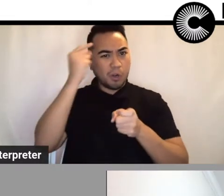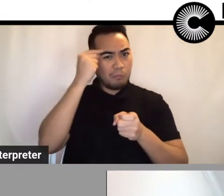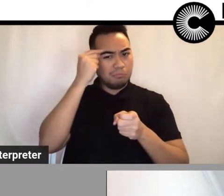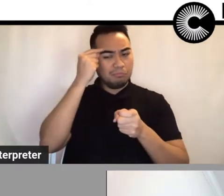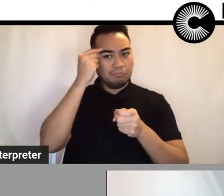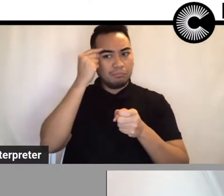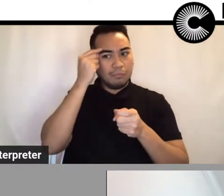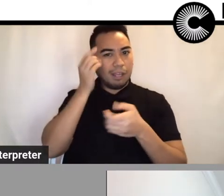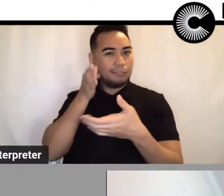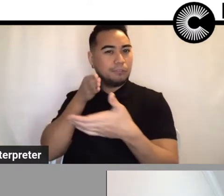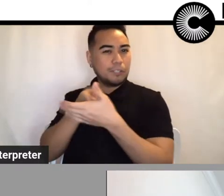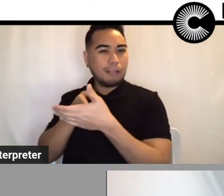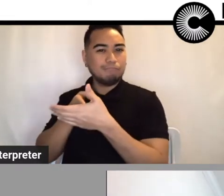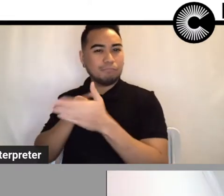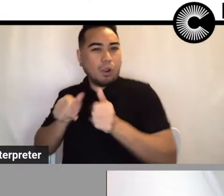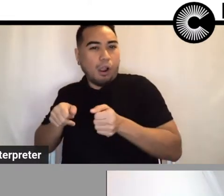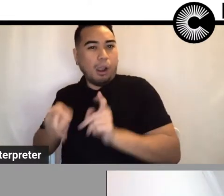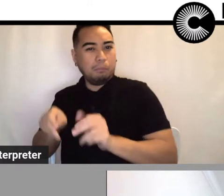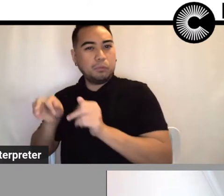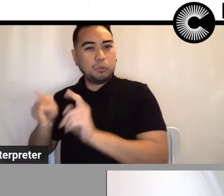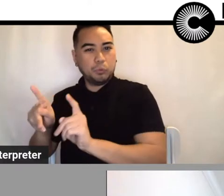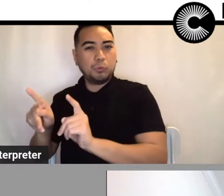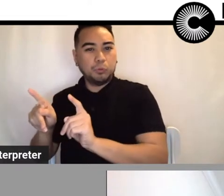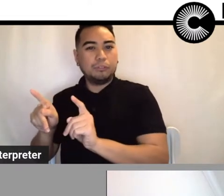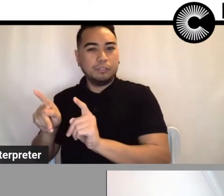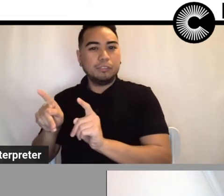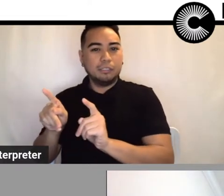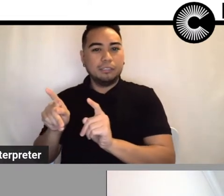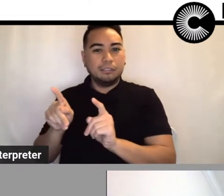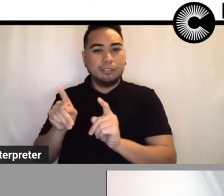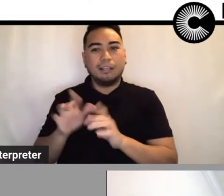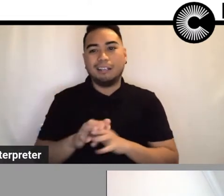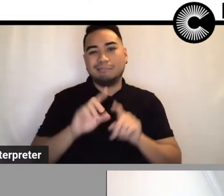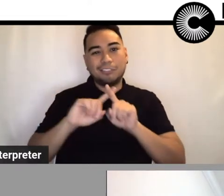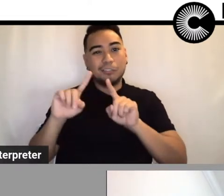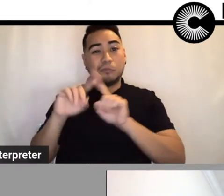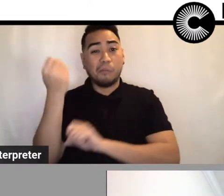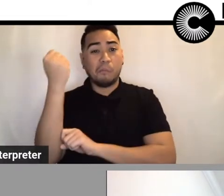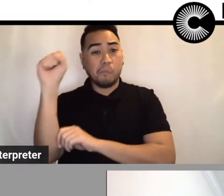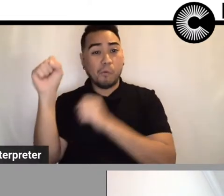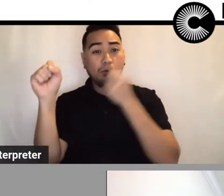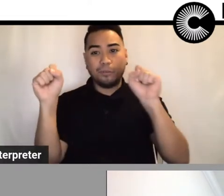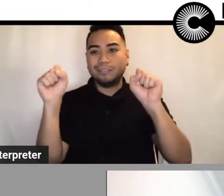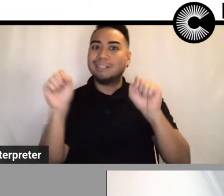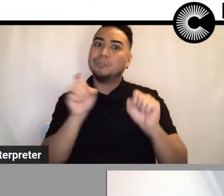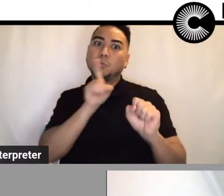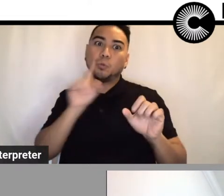multiracial working class movement that can bring about a true, inclusive,